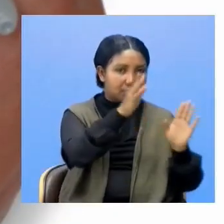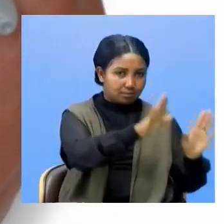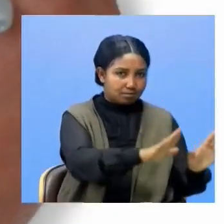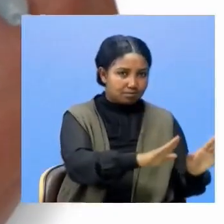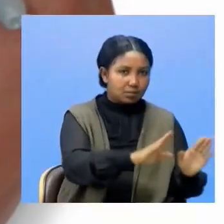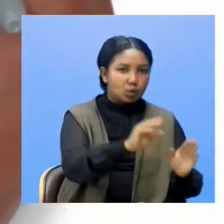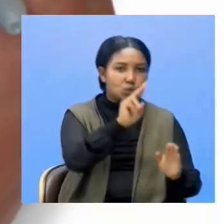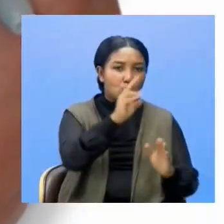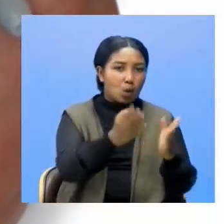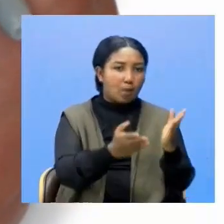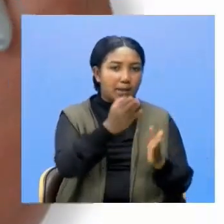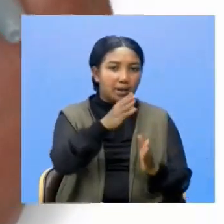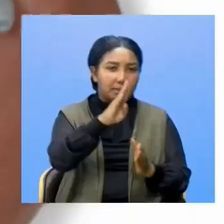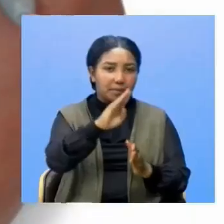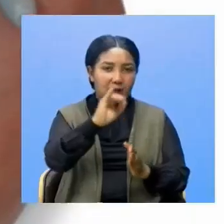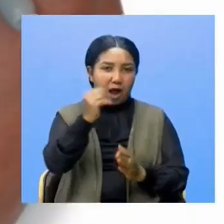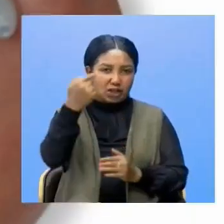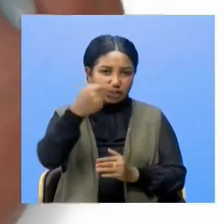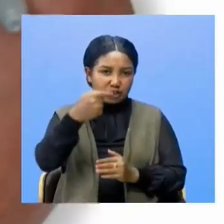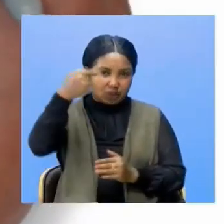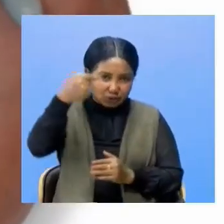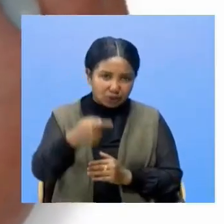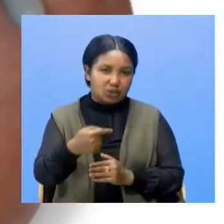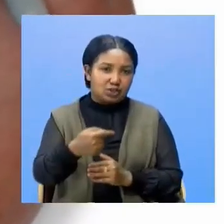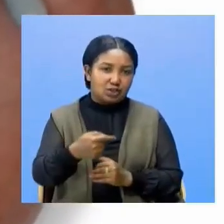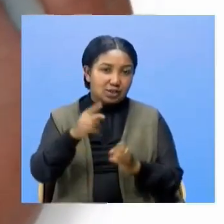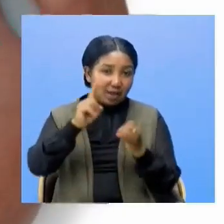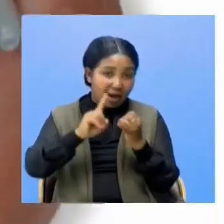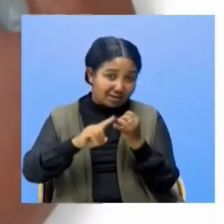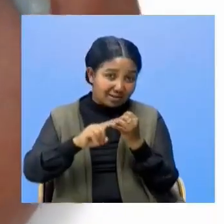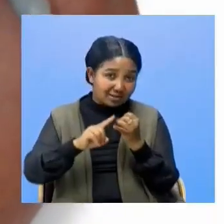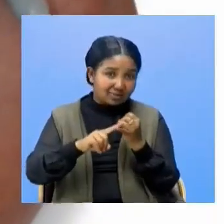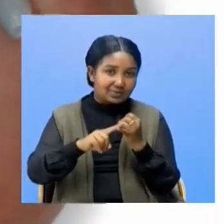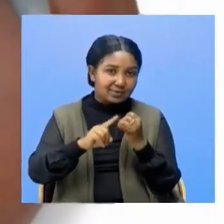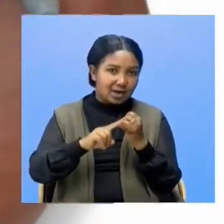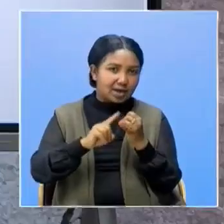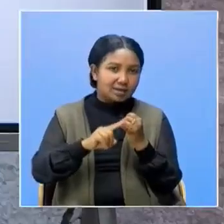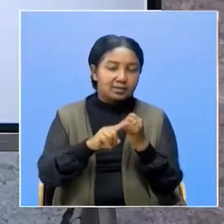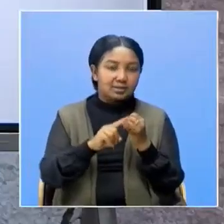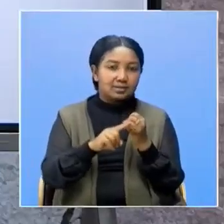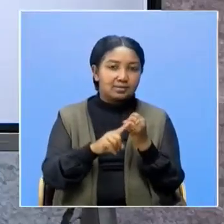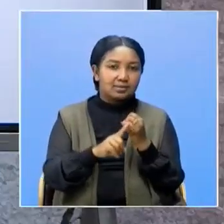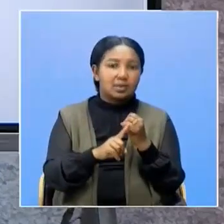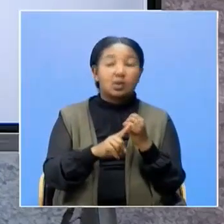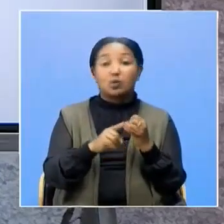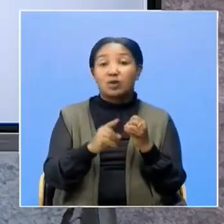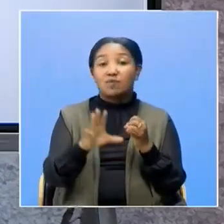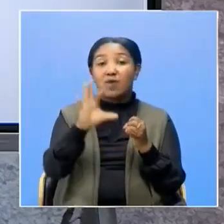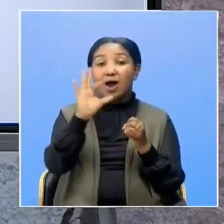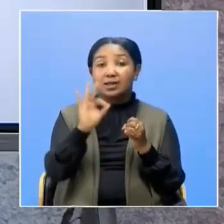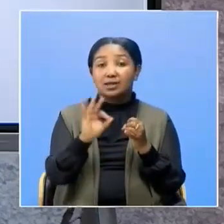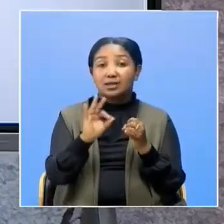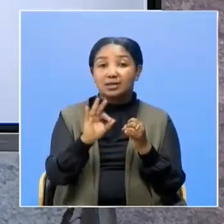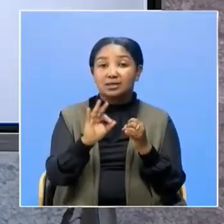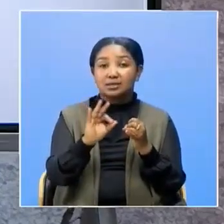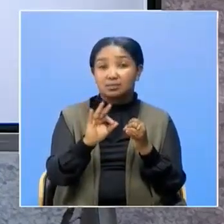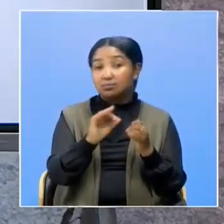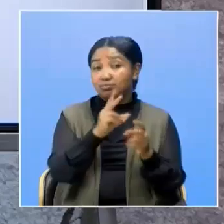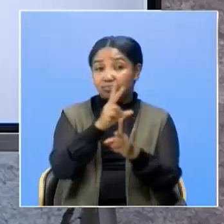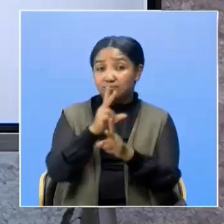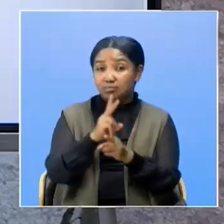B-I-G. Yeah? Then we double the last consonant. Very good. When you find the CVC, be